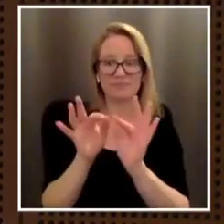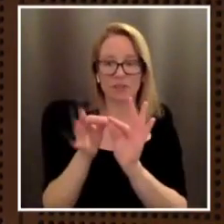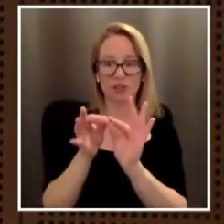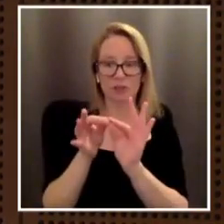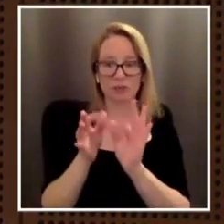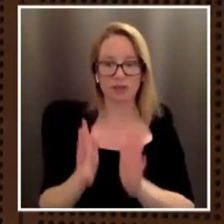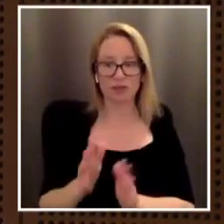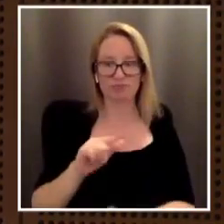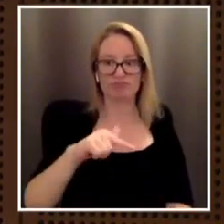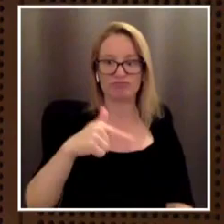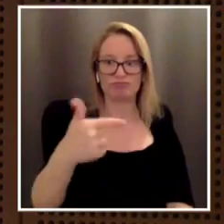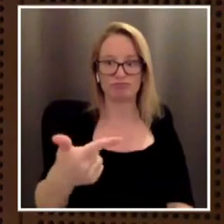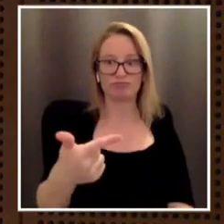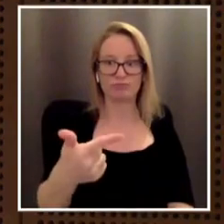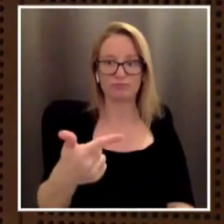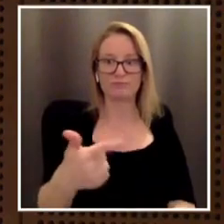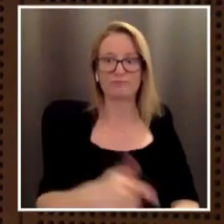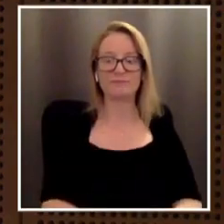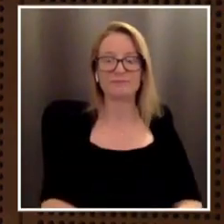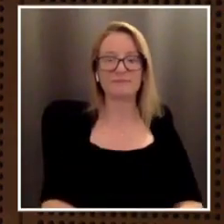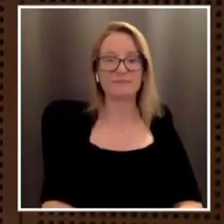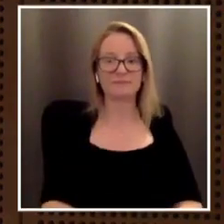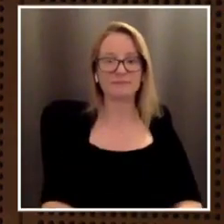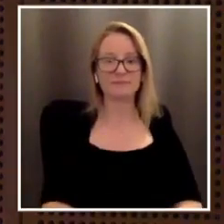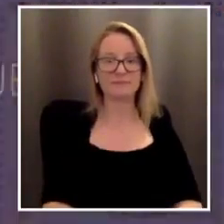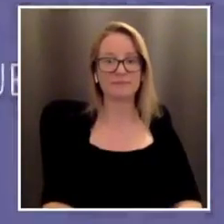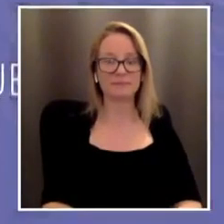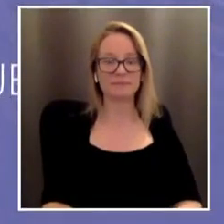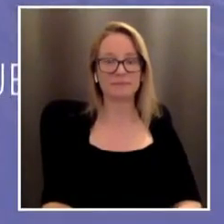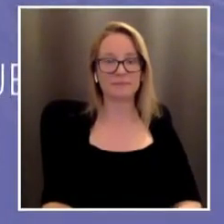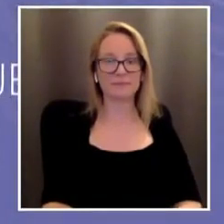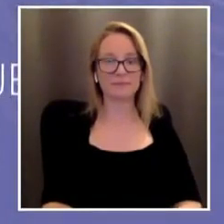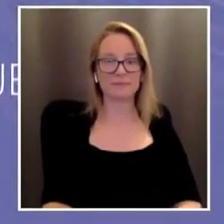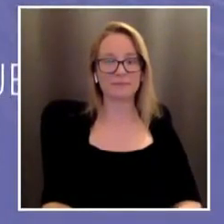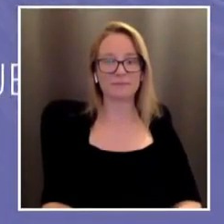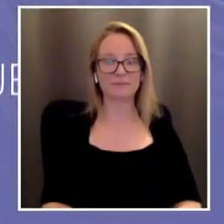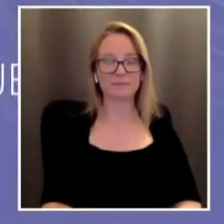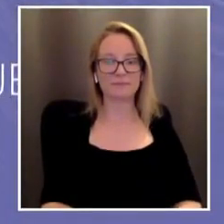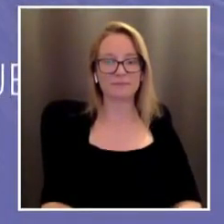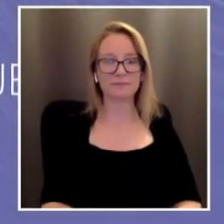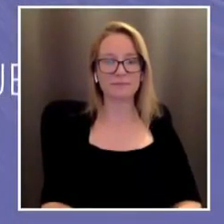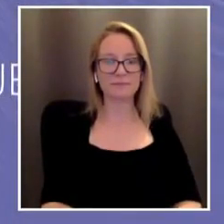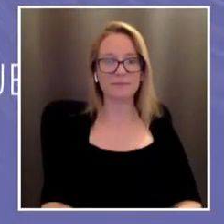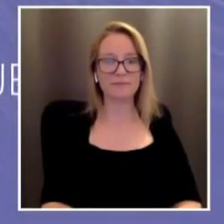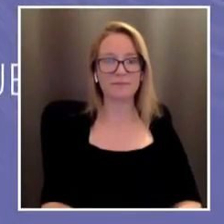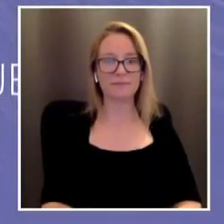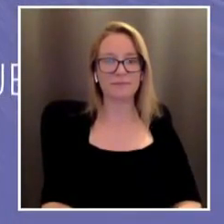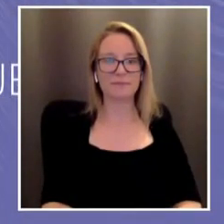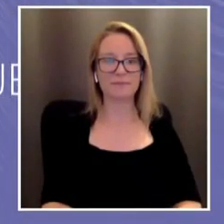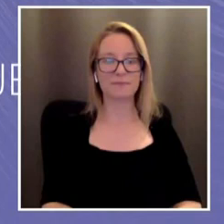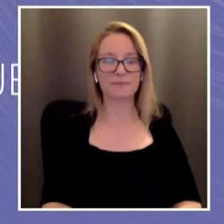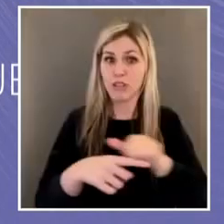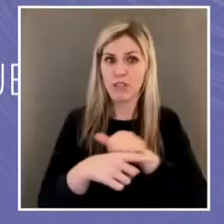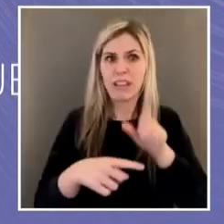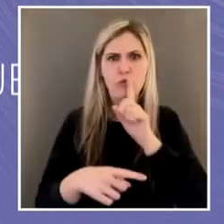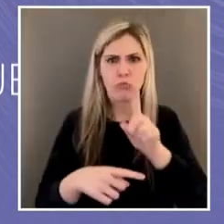My teaching goal and my practice in the rehearsal room is to basically put brave people into every space.